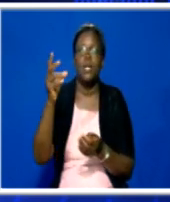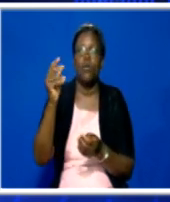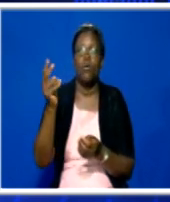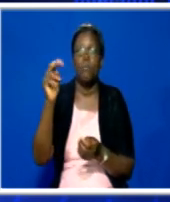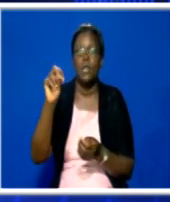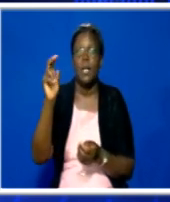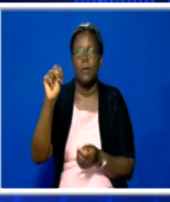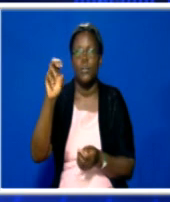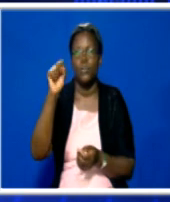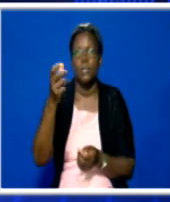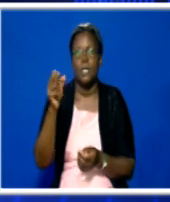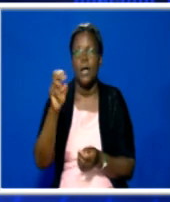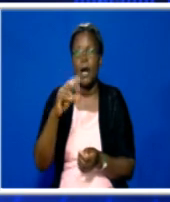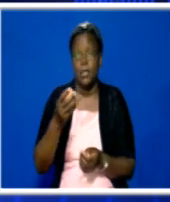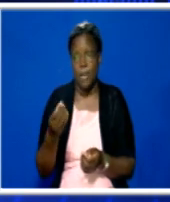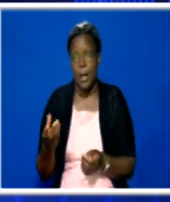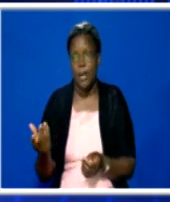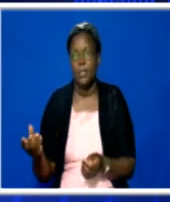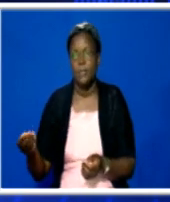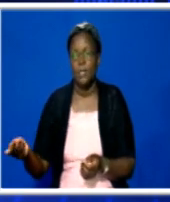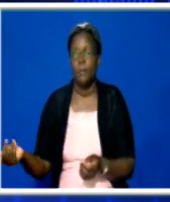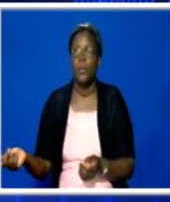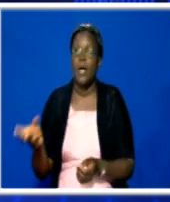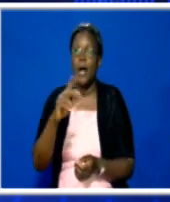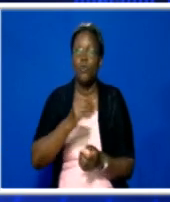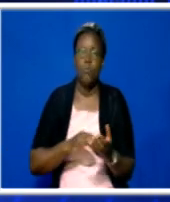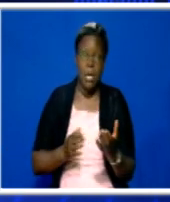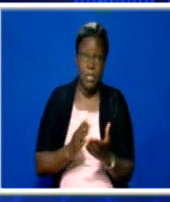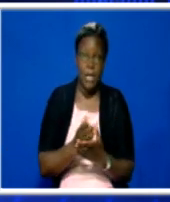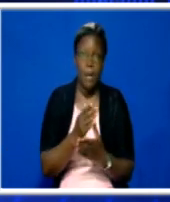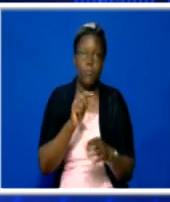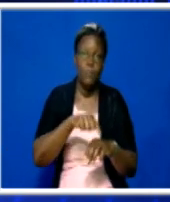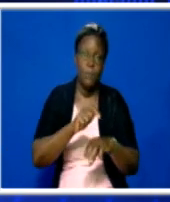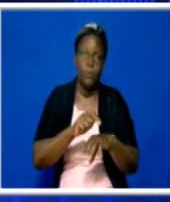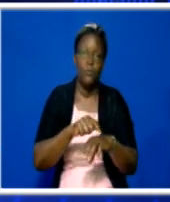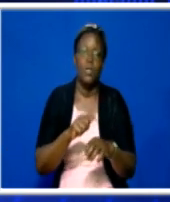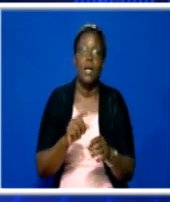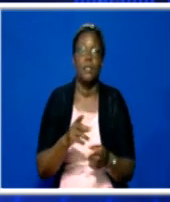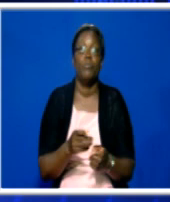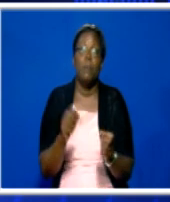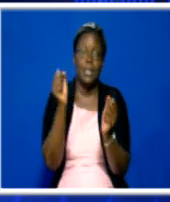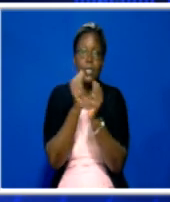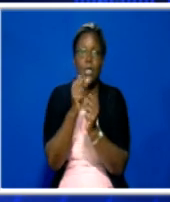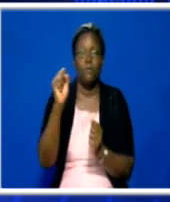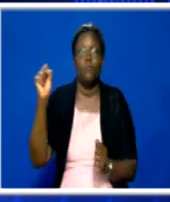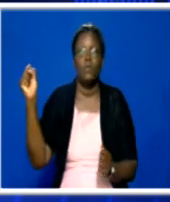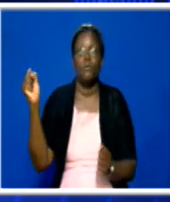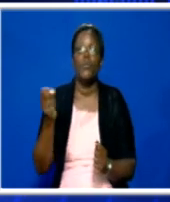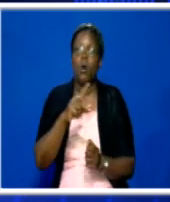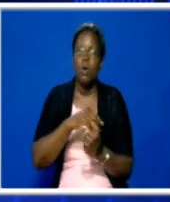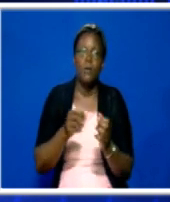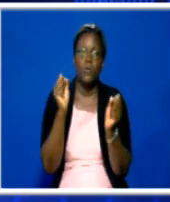currencies, and how exactly to signal that. So do make sure that you make time for that. At 10:55 a.m. all the way